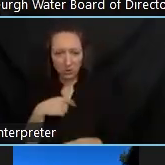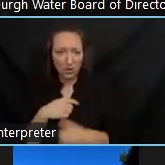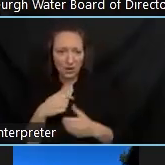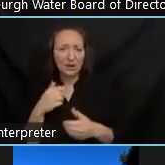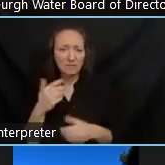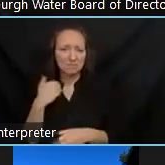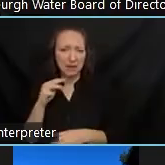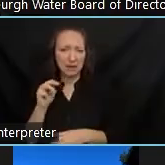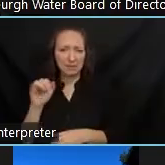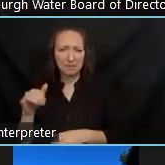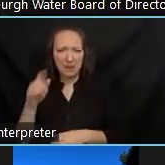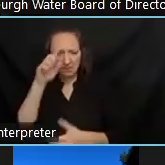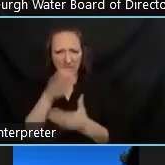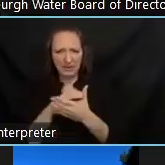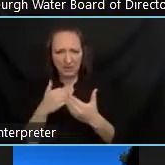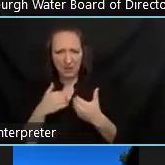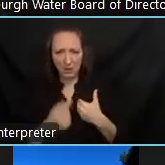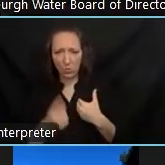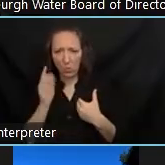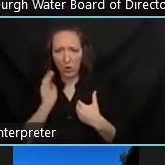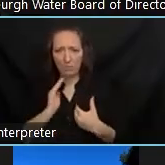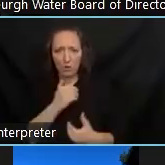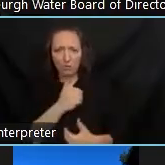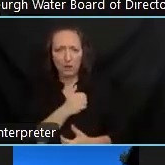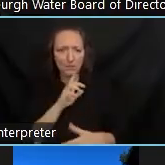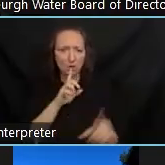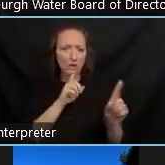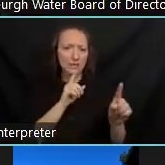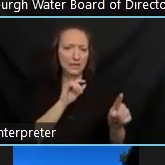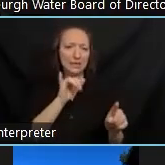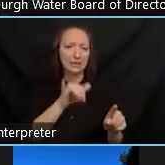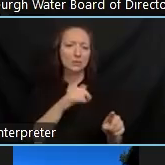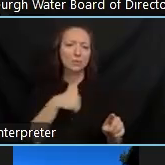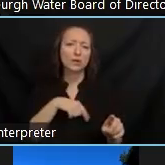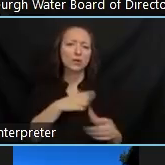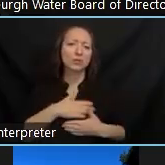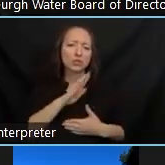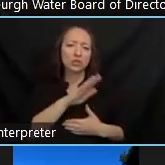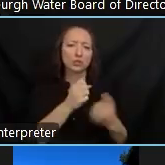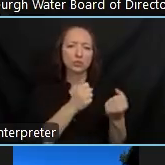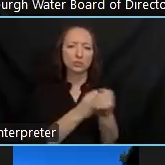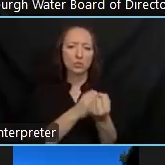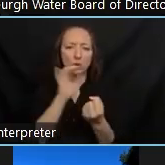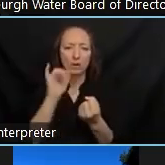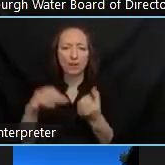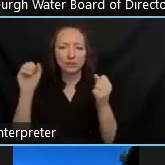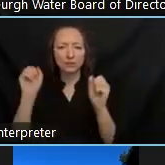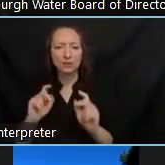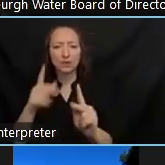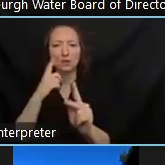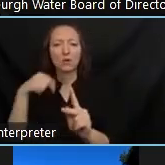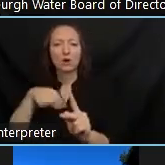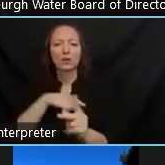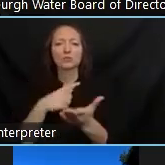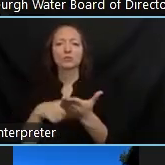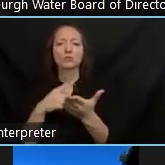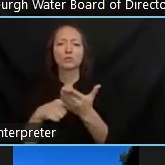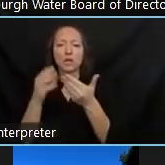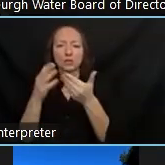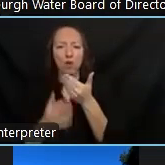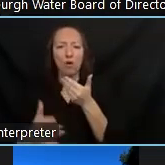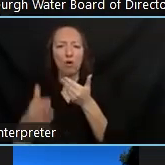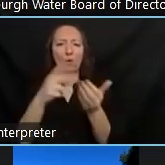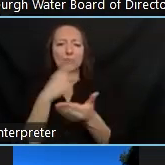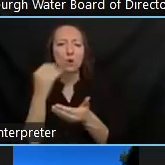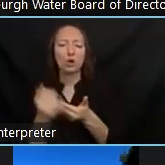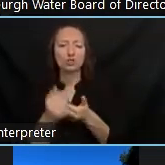appreciate that support. This was an opportunity for us to discuss ongoing projects and the future direction of our